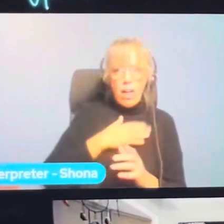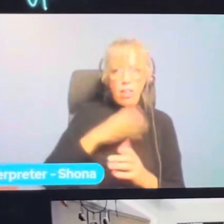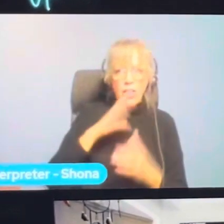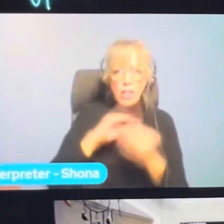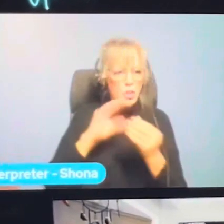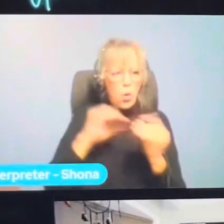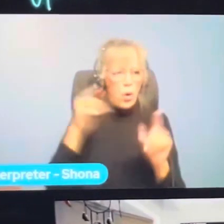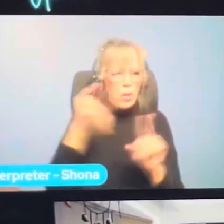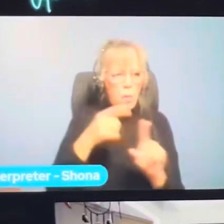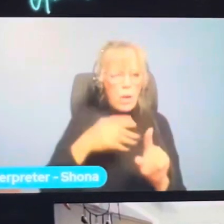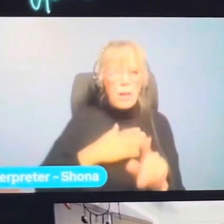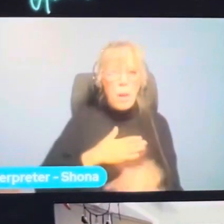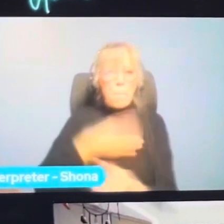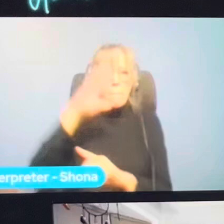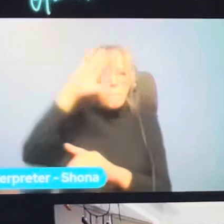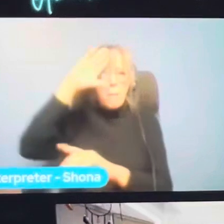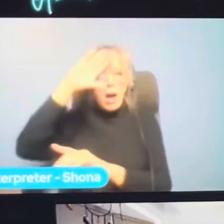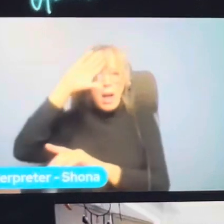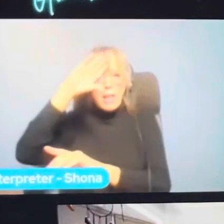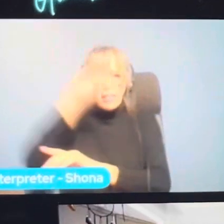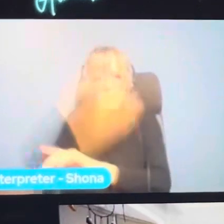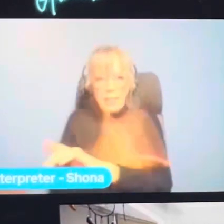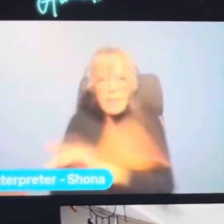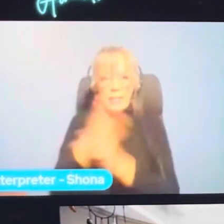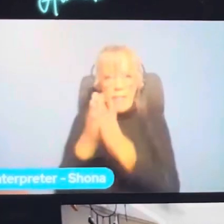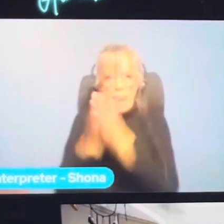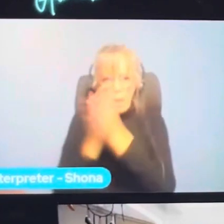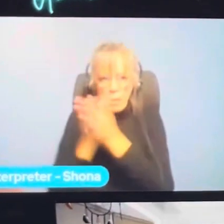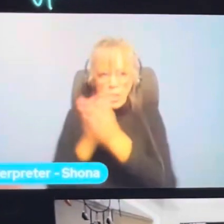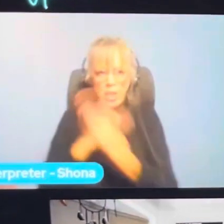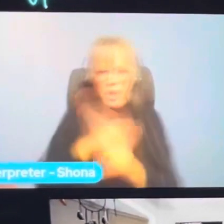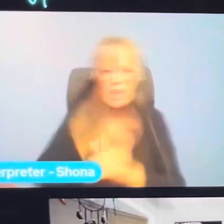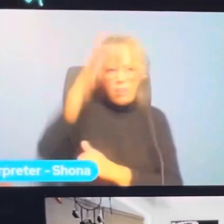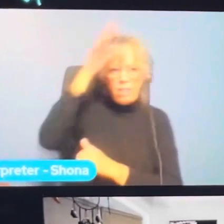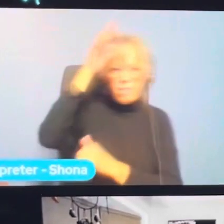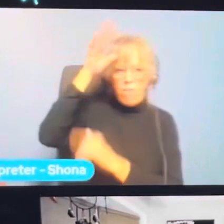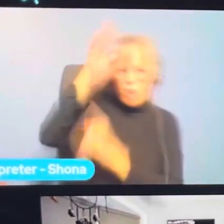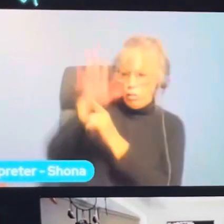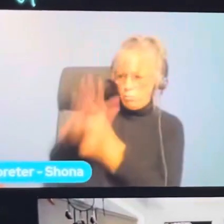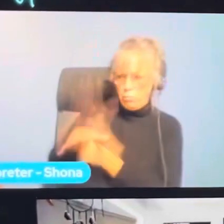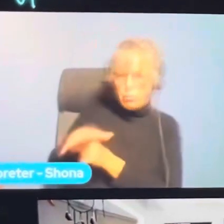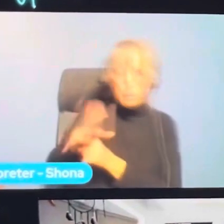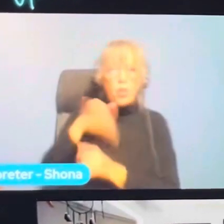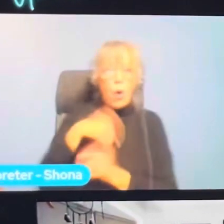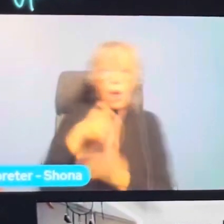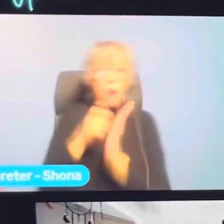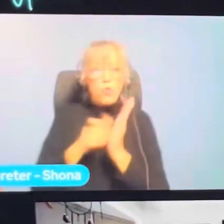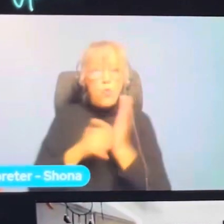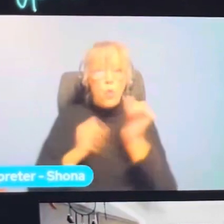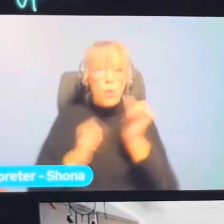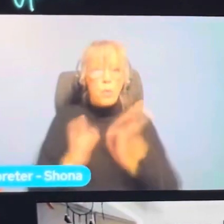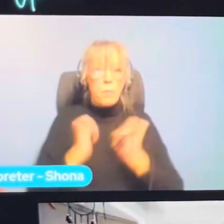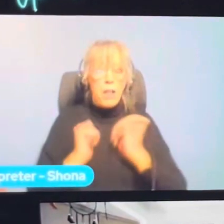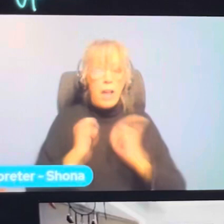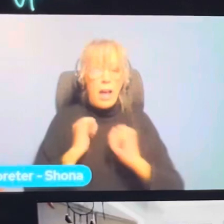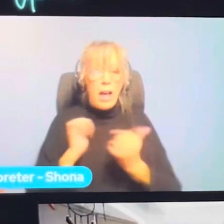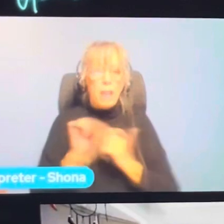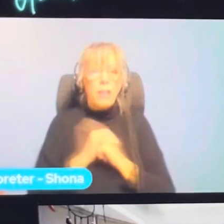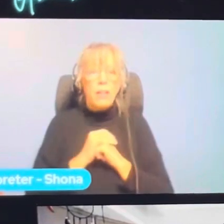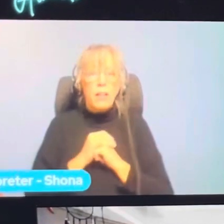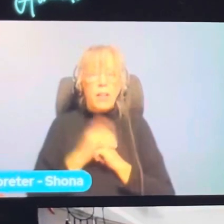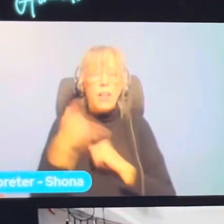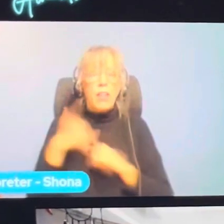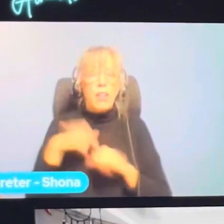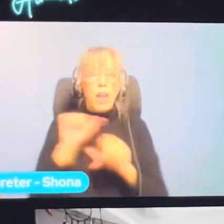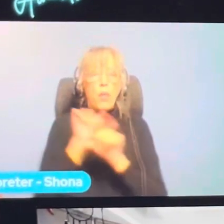their career path should be. And it's been replicated in the story of a father and son who are sharecroppers on a southern